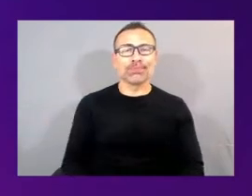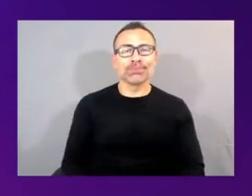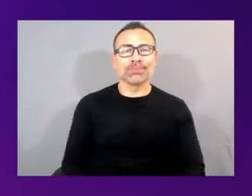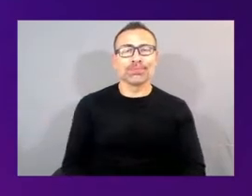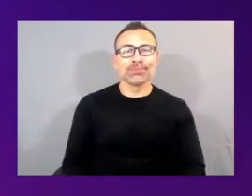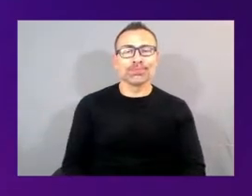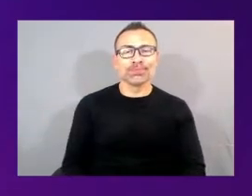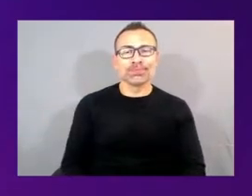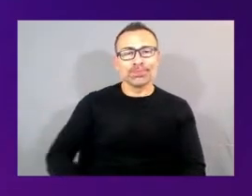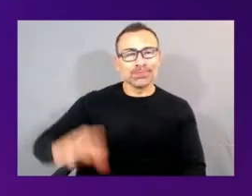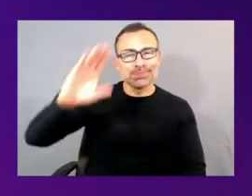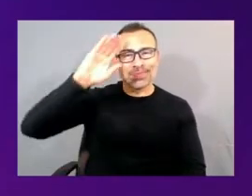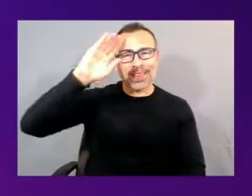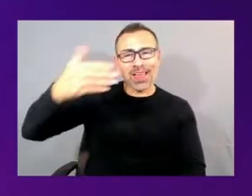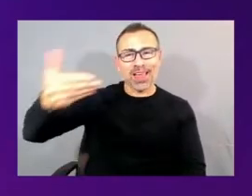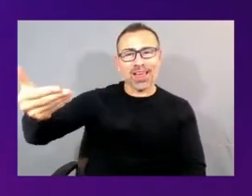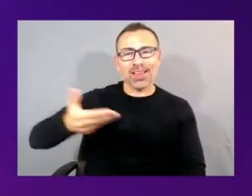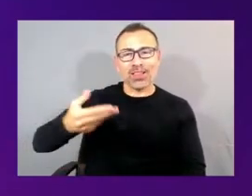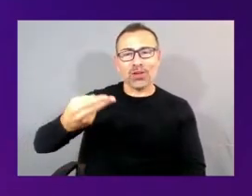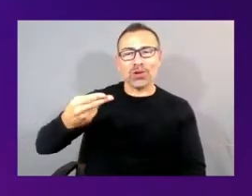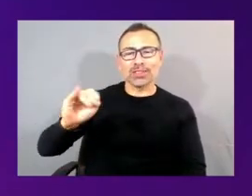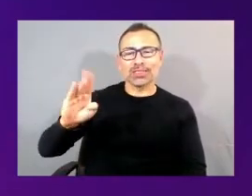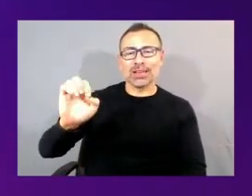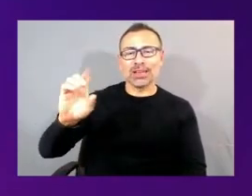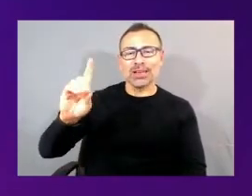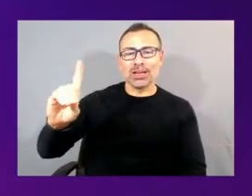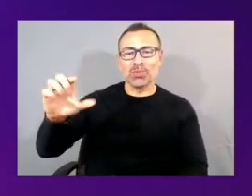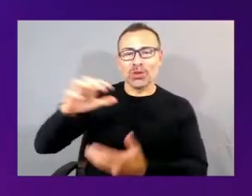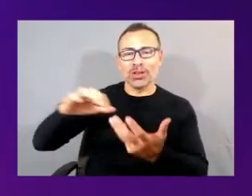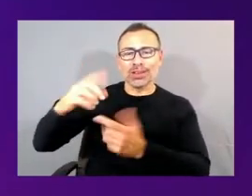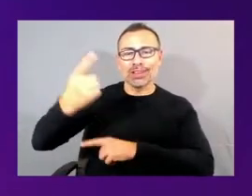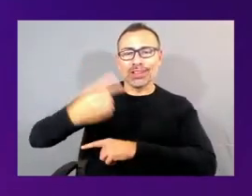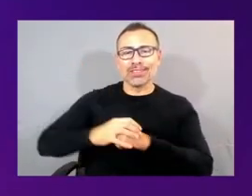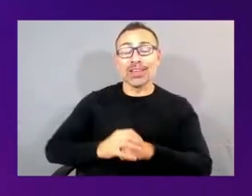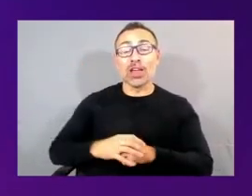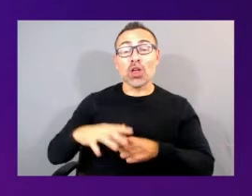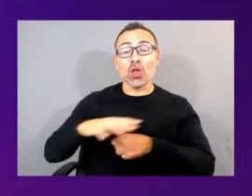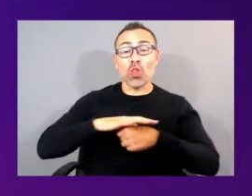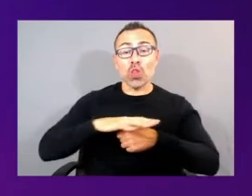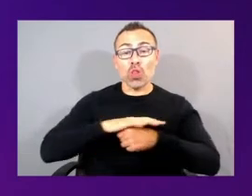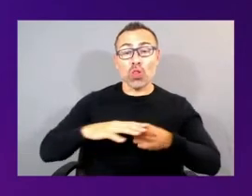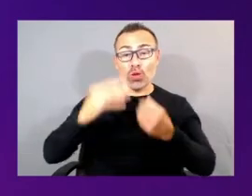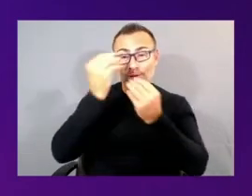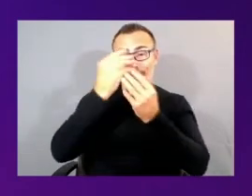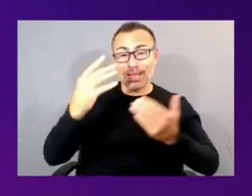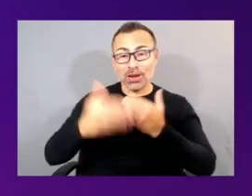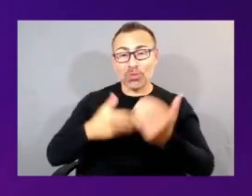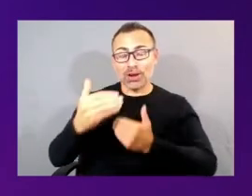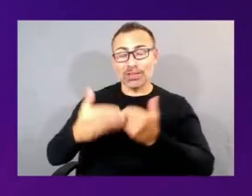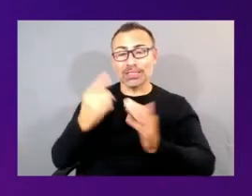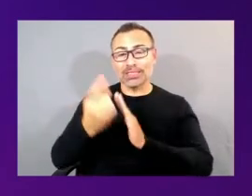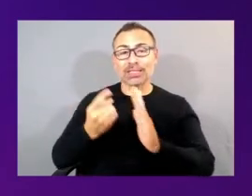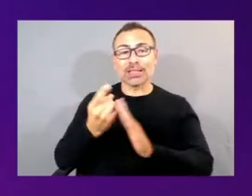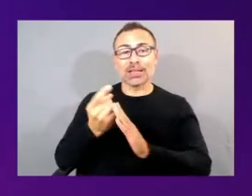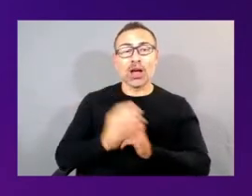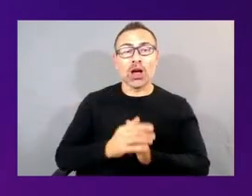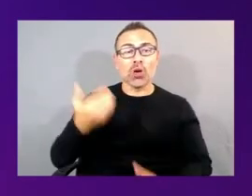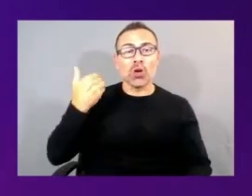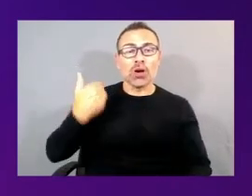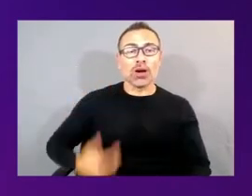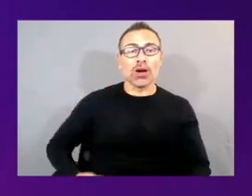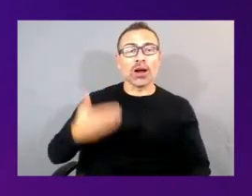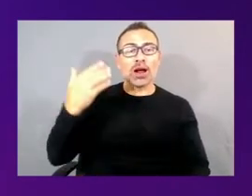Hello, and welcome to the Hybrid Cloud Day Local Data Processing Hour. My name is Nits Jeganathan, and I'm a product manager in the Snow